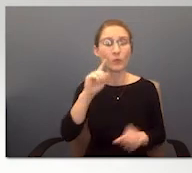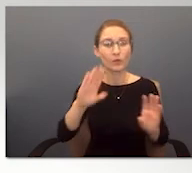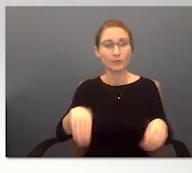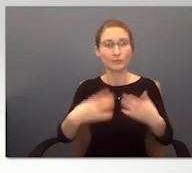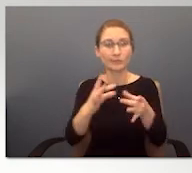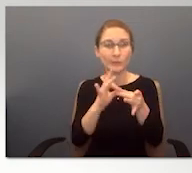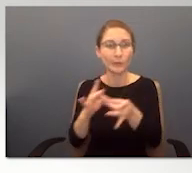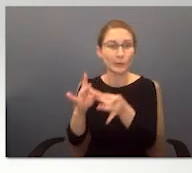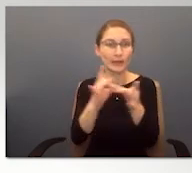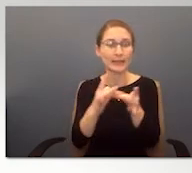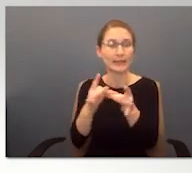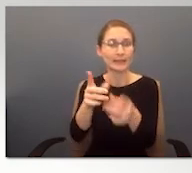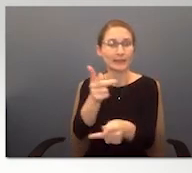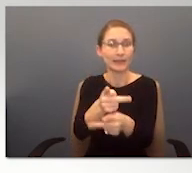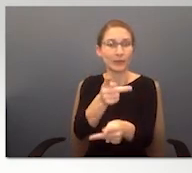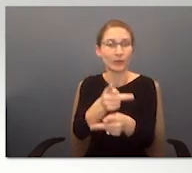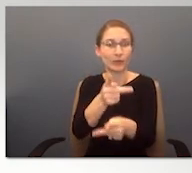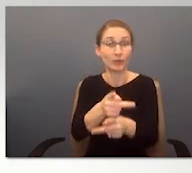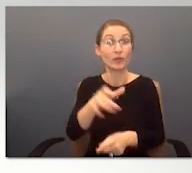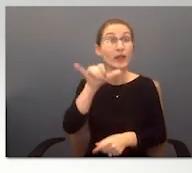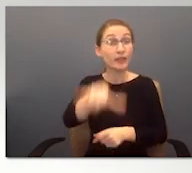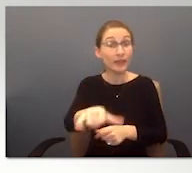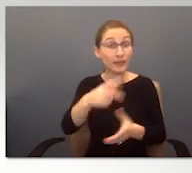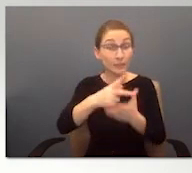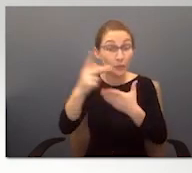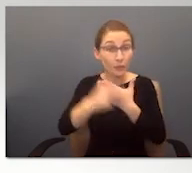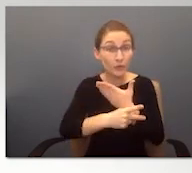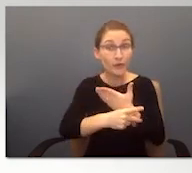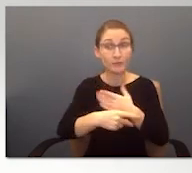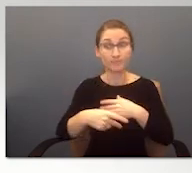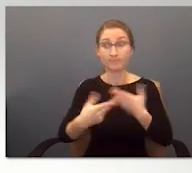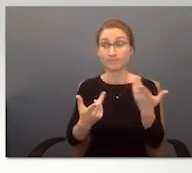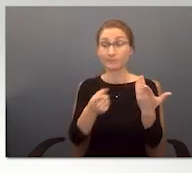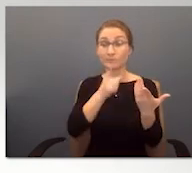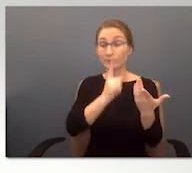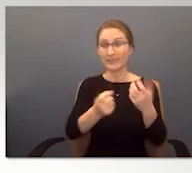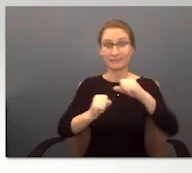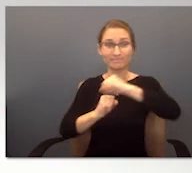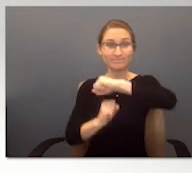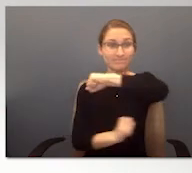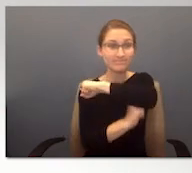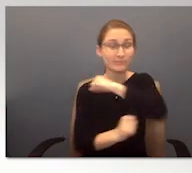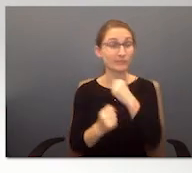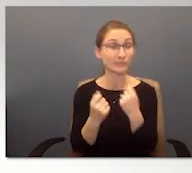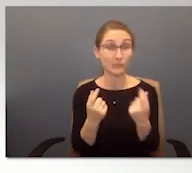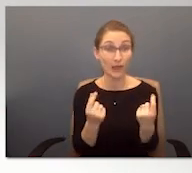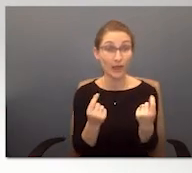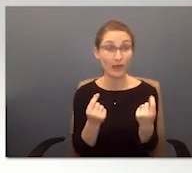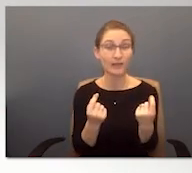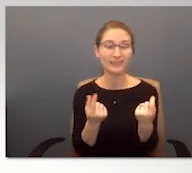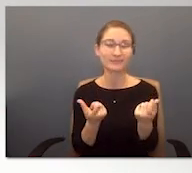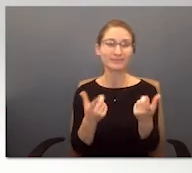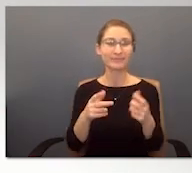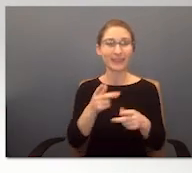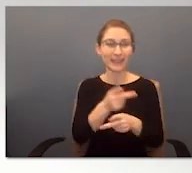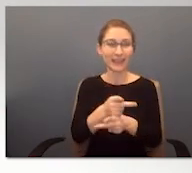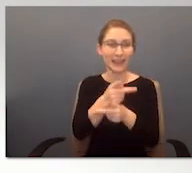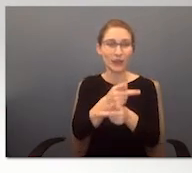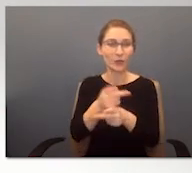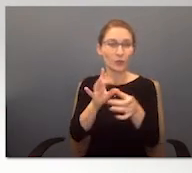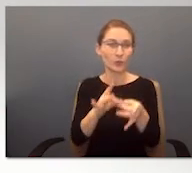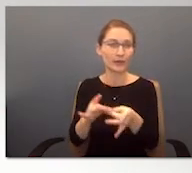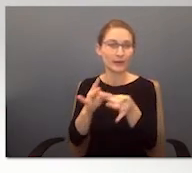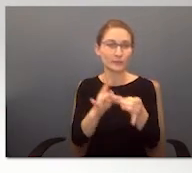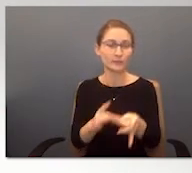care, and the basis of the program, what really makes it a solid program, is the care